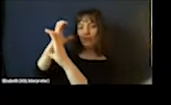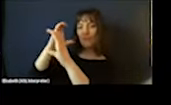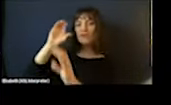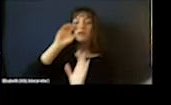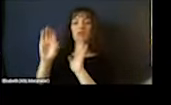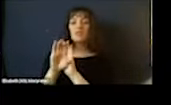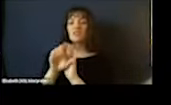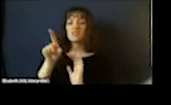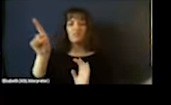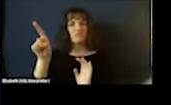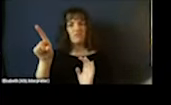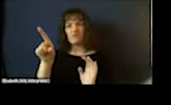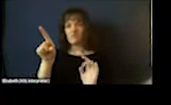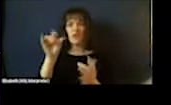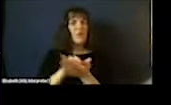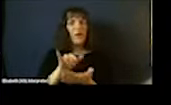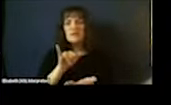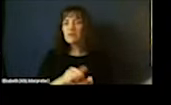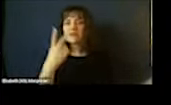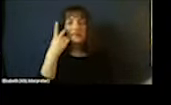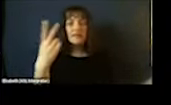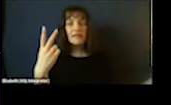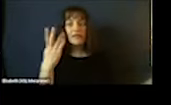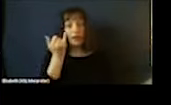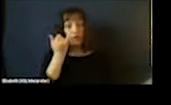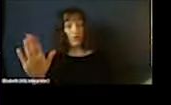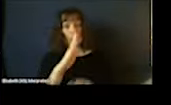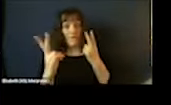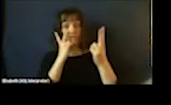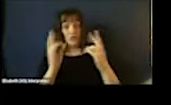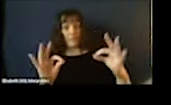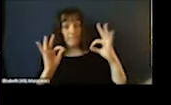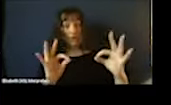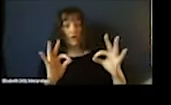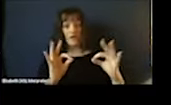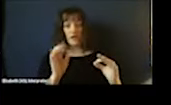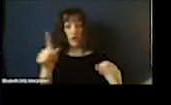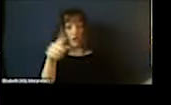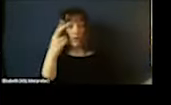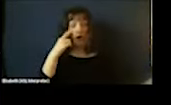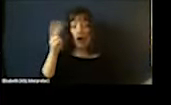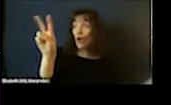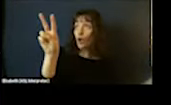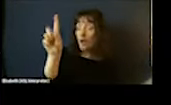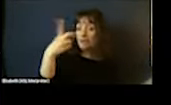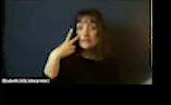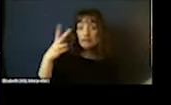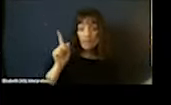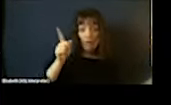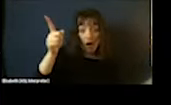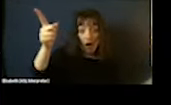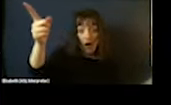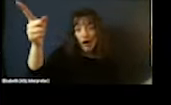be impossible to see even if you had perfect vision. They're images taken by telescopes that have been pointing at the sky for hours and hours